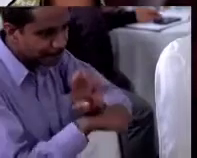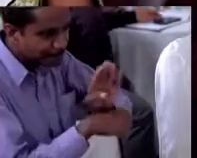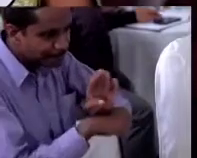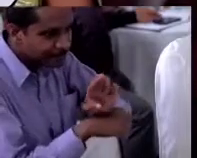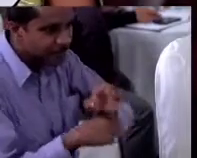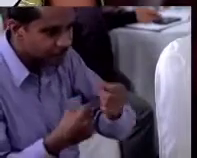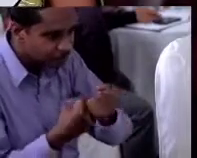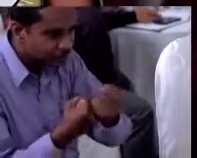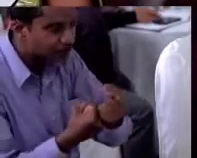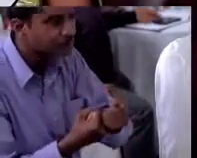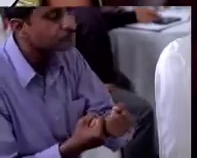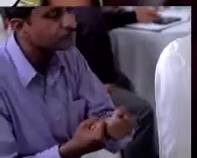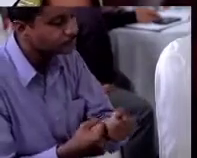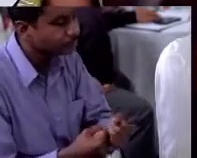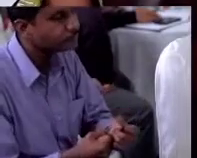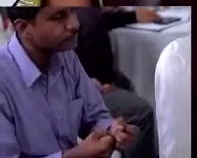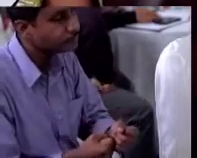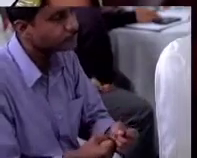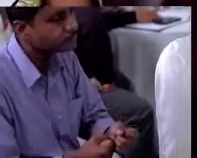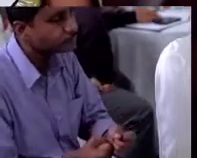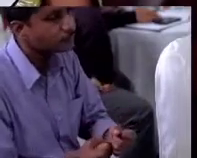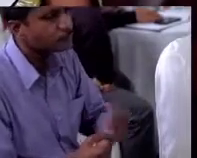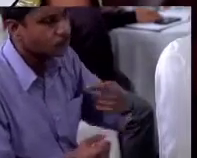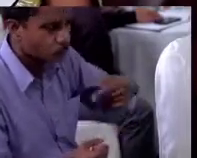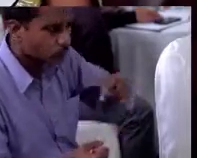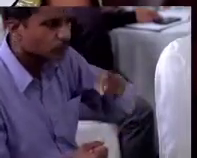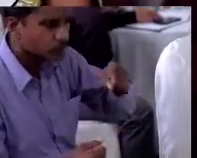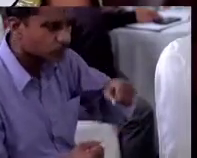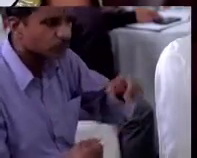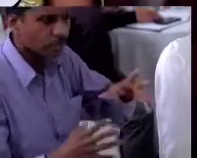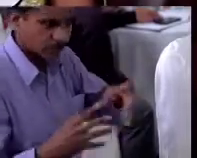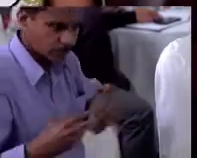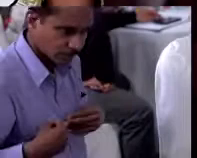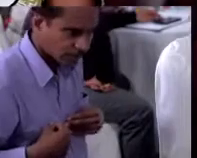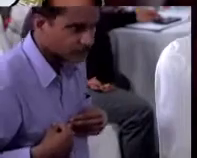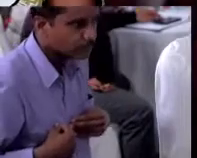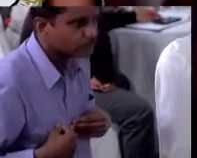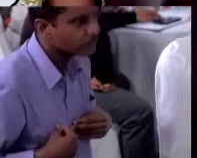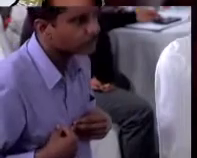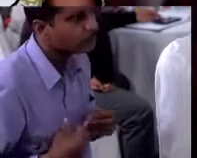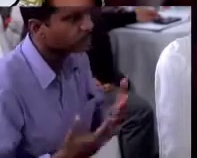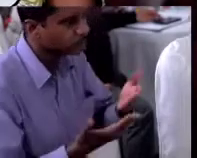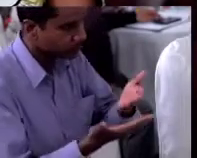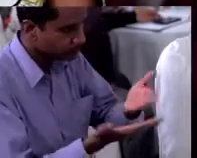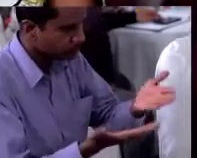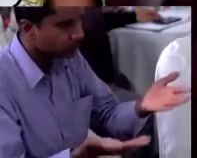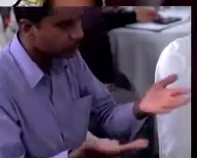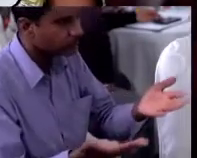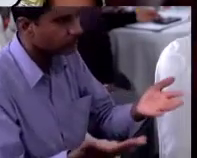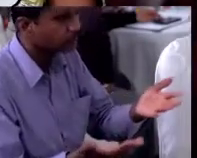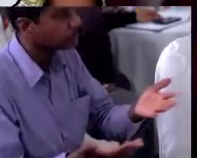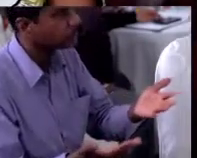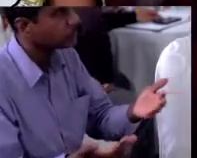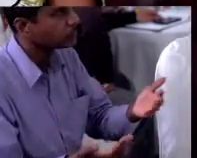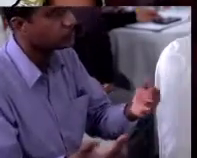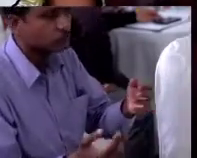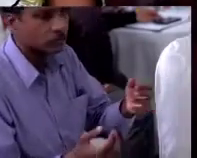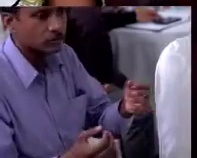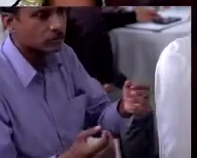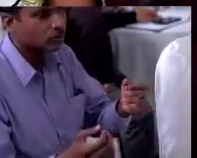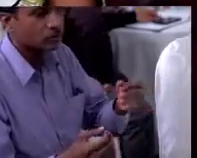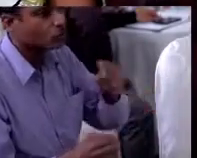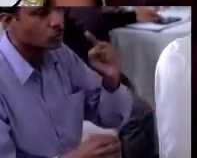are. Government facilitates, and we should accept these facilities, be grateful for them, utilize them, but